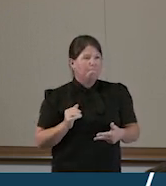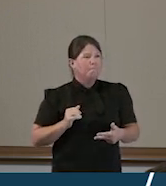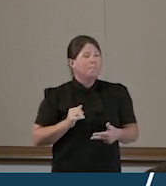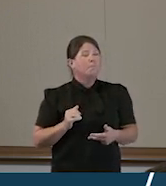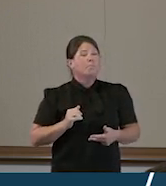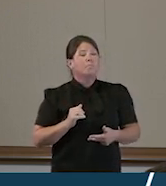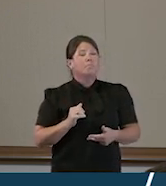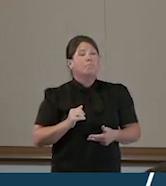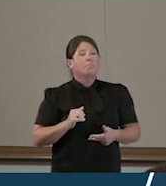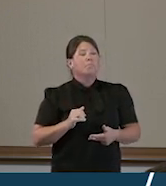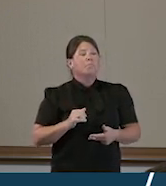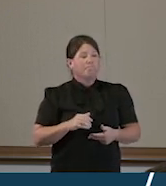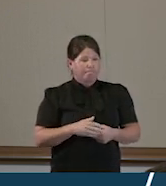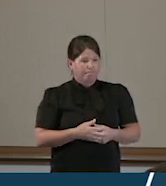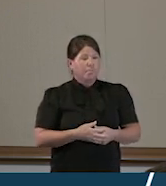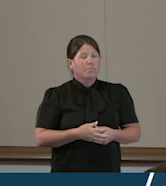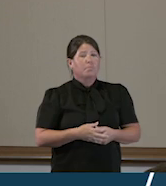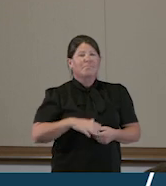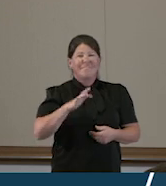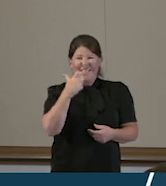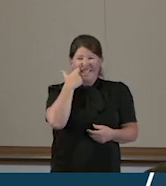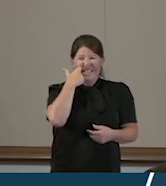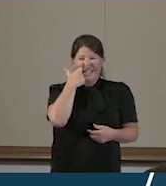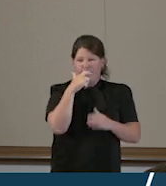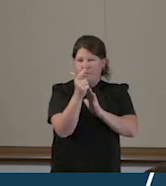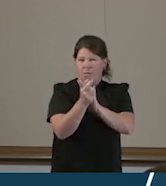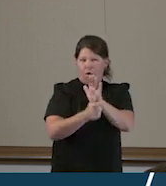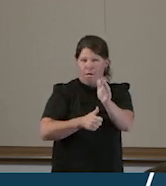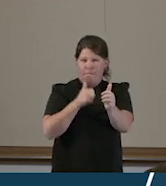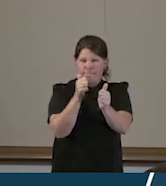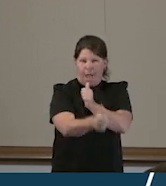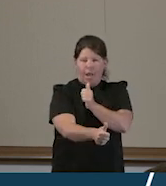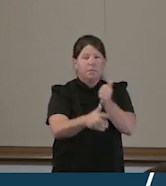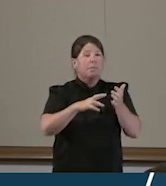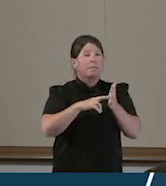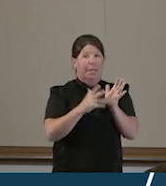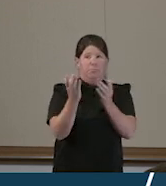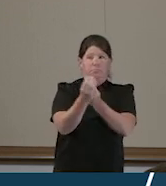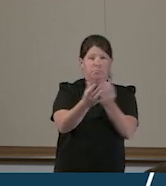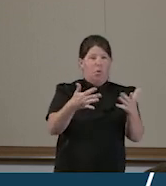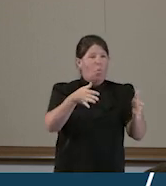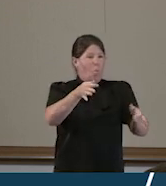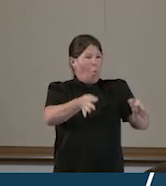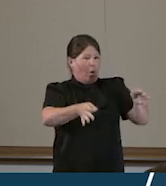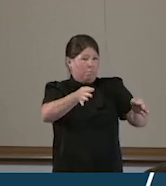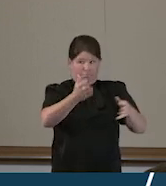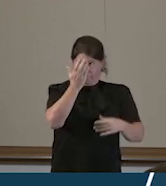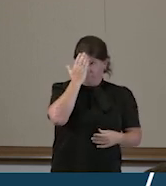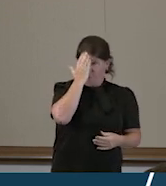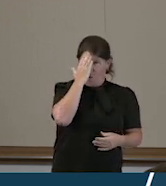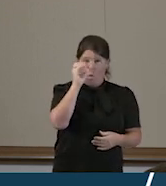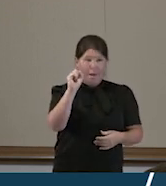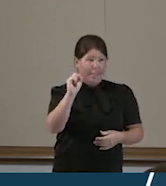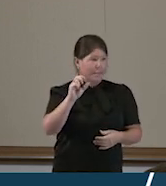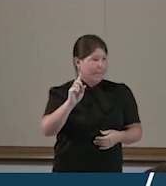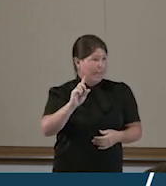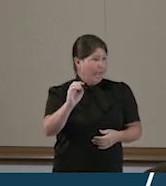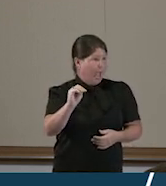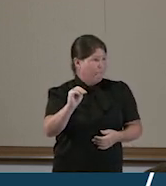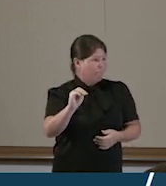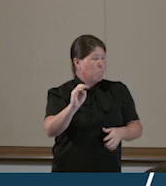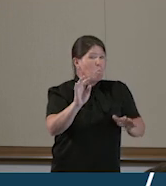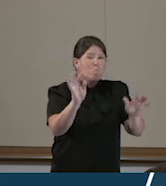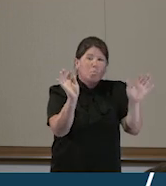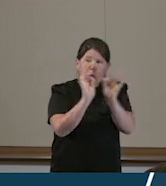law ensures that courts are aware of SDM. And this is important because a lot of judges weren't aware of